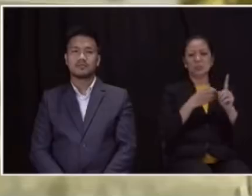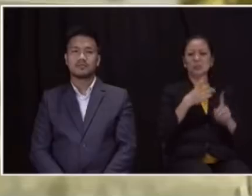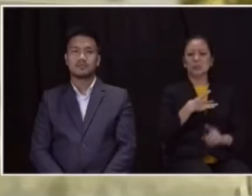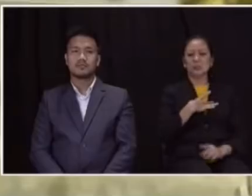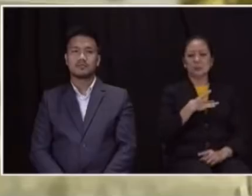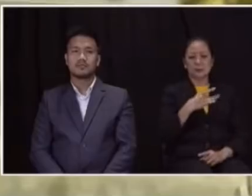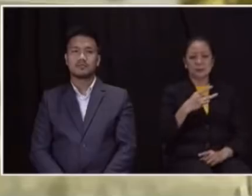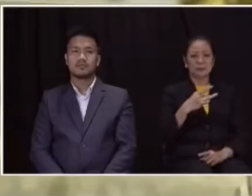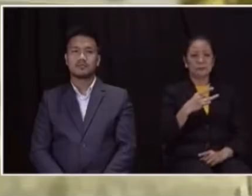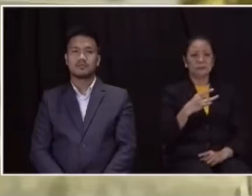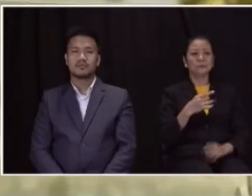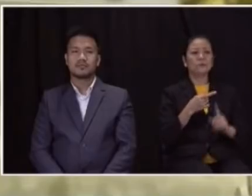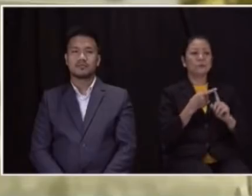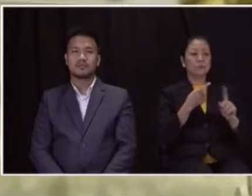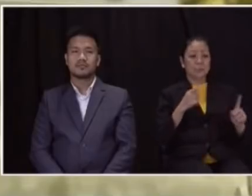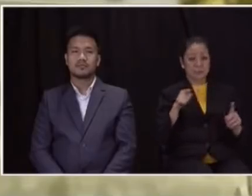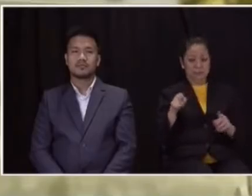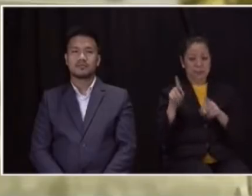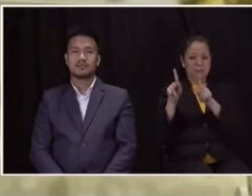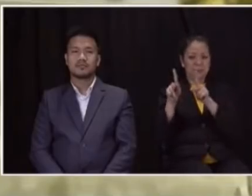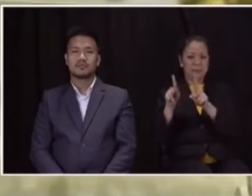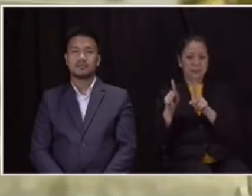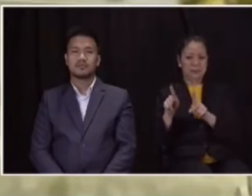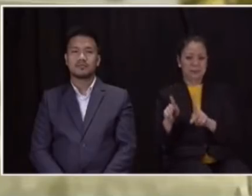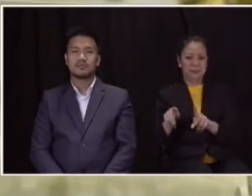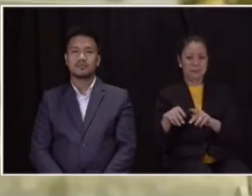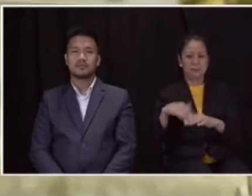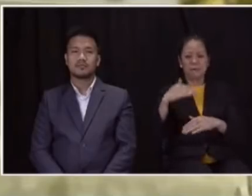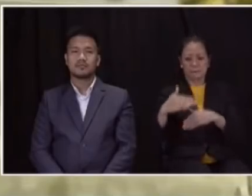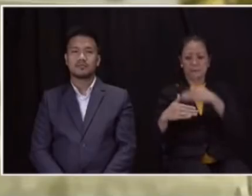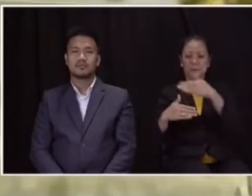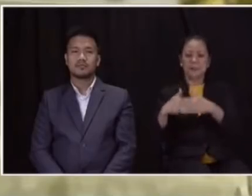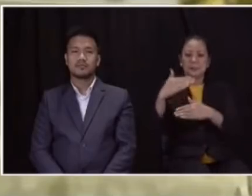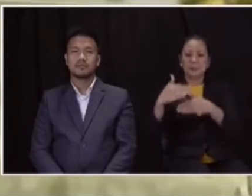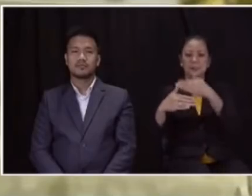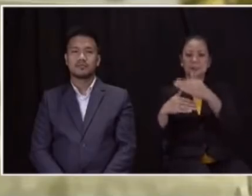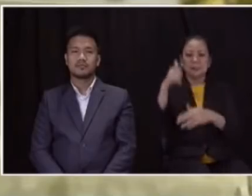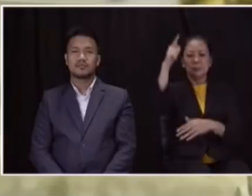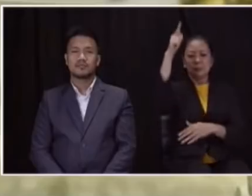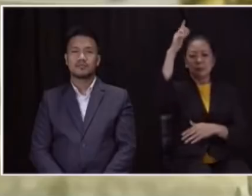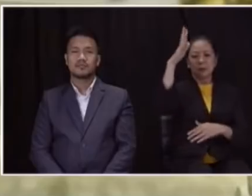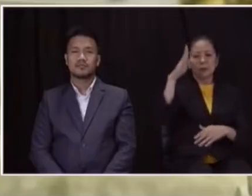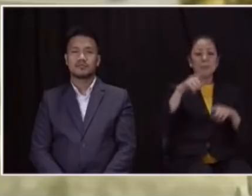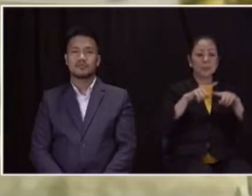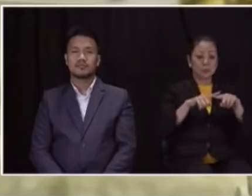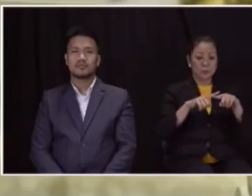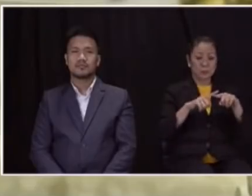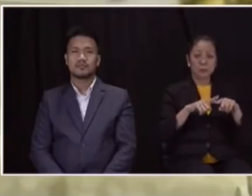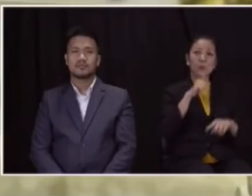wish. From this man's descendants, God, according to his